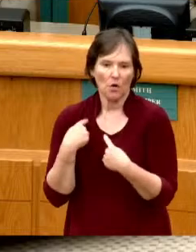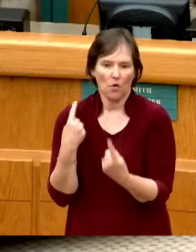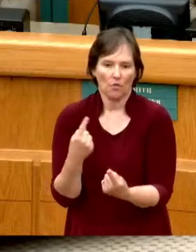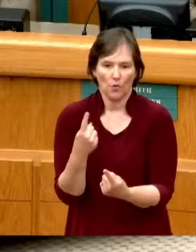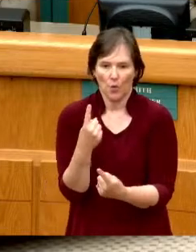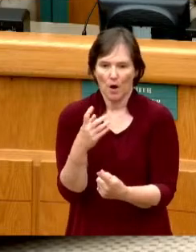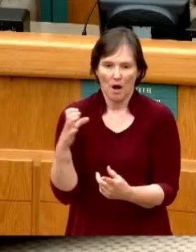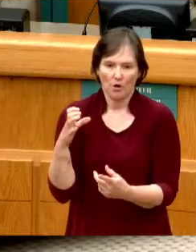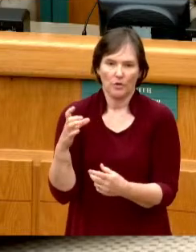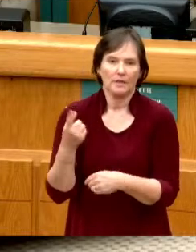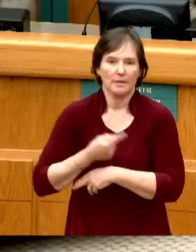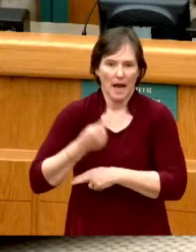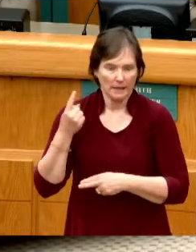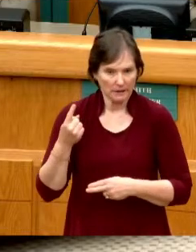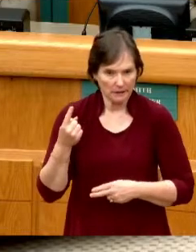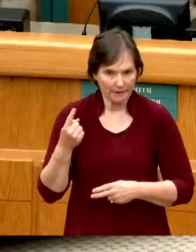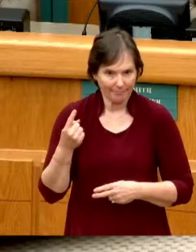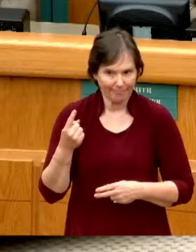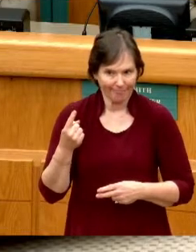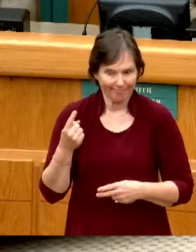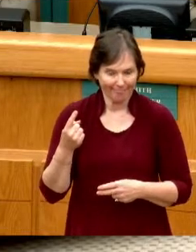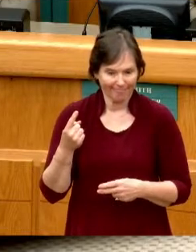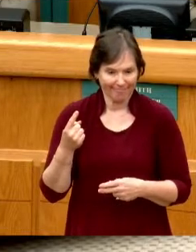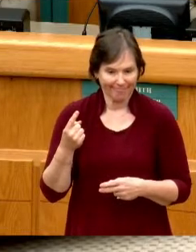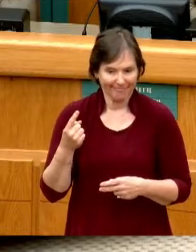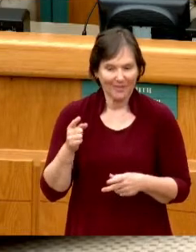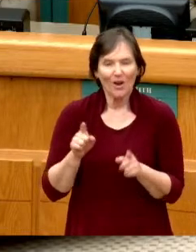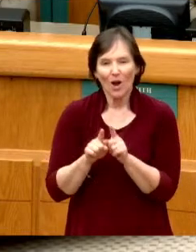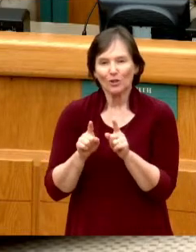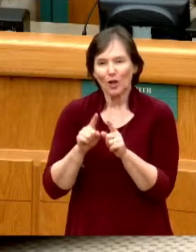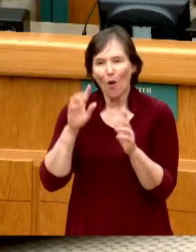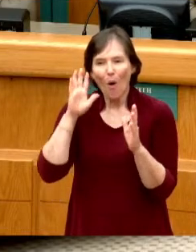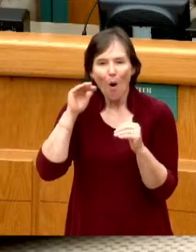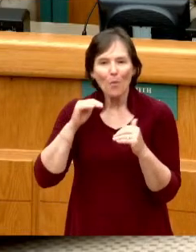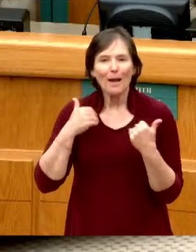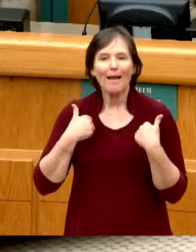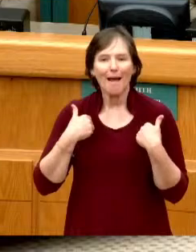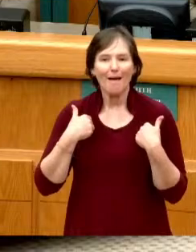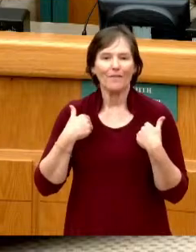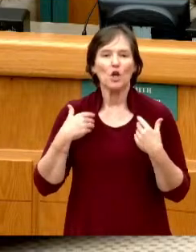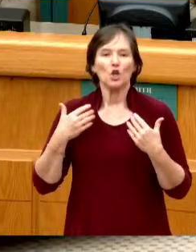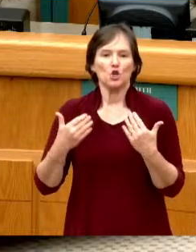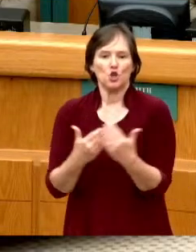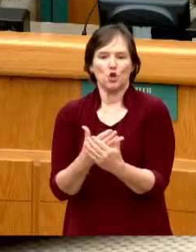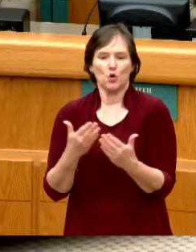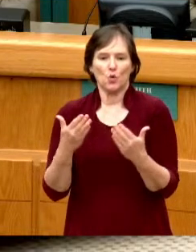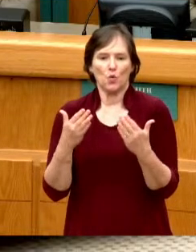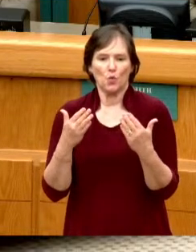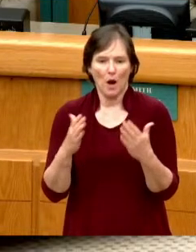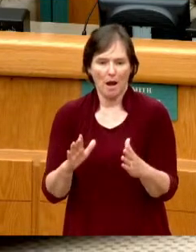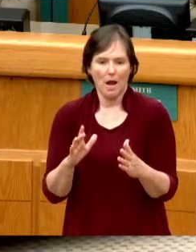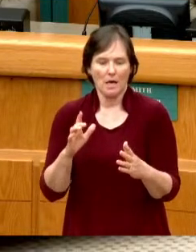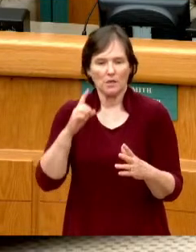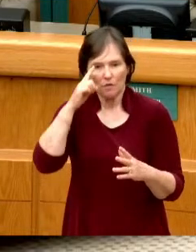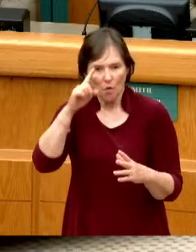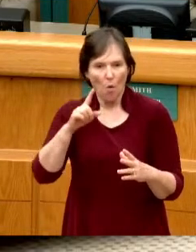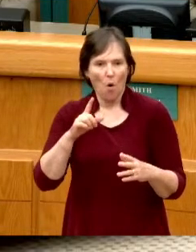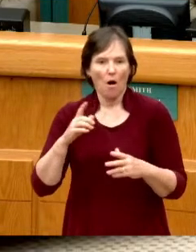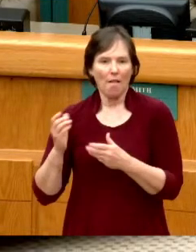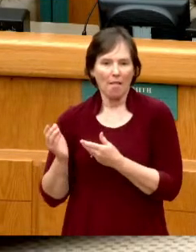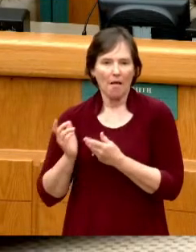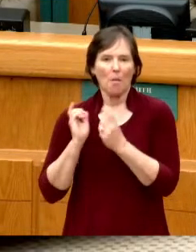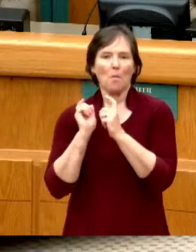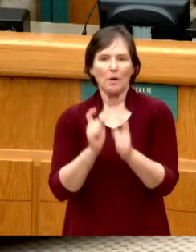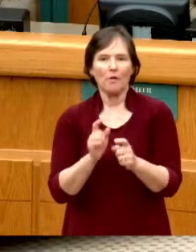community and we devise new ways to deliver to your homes, we will get them to you as soon